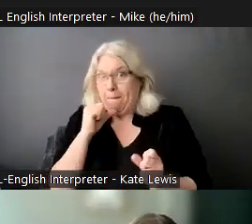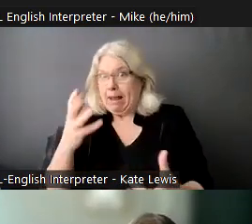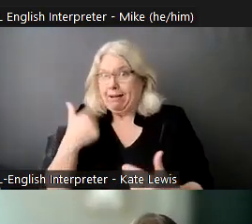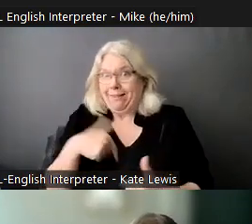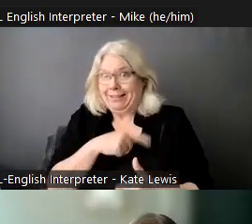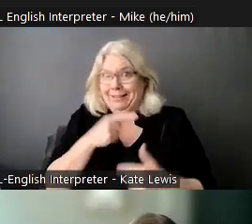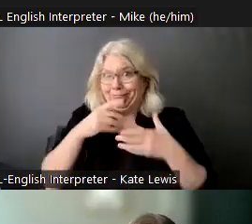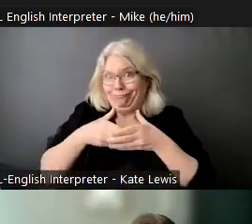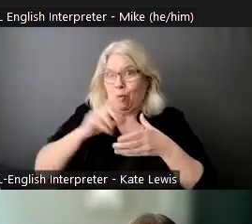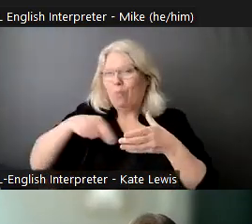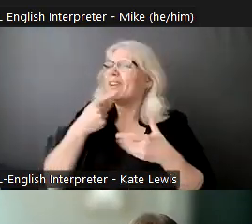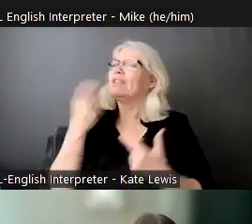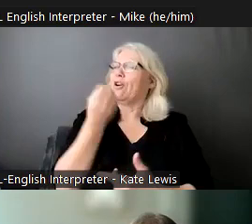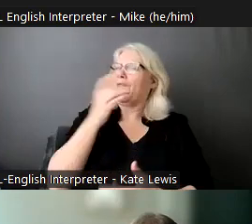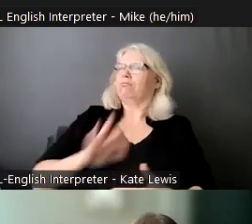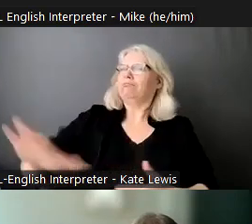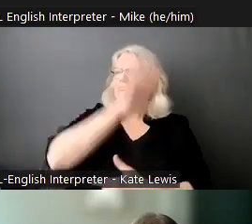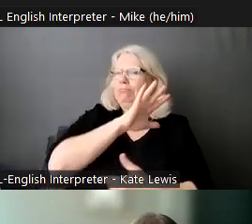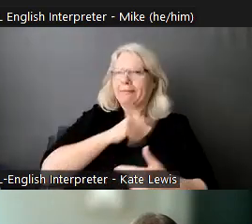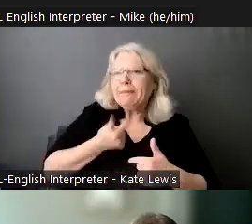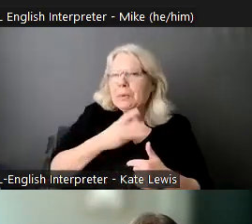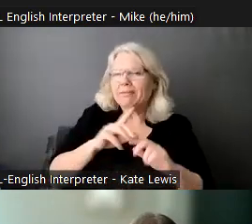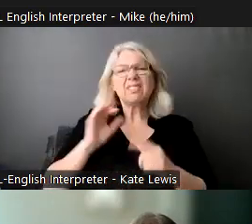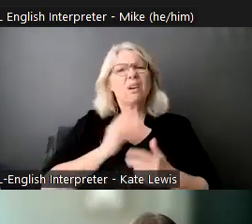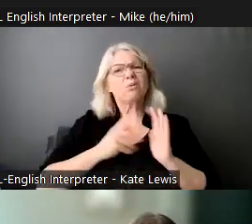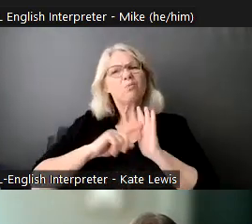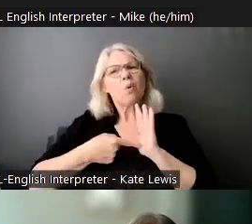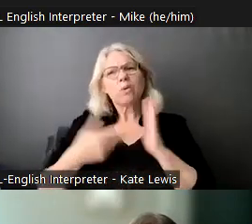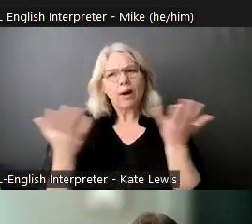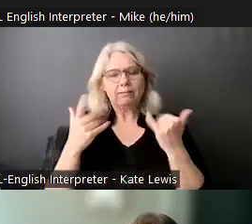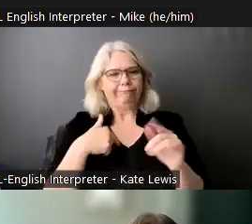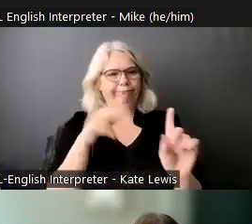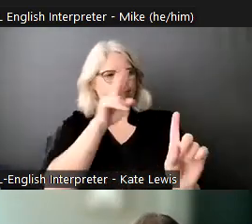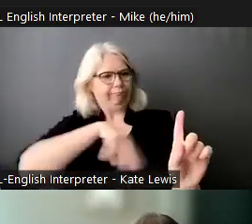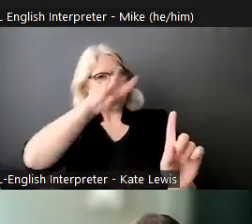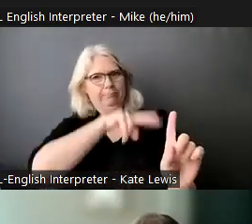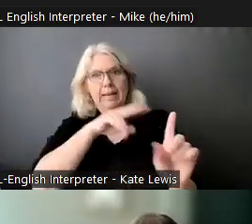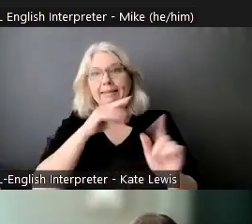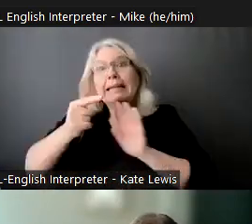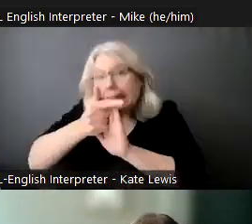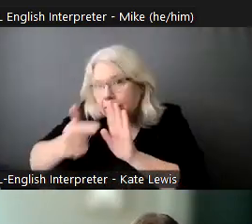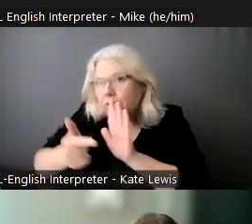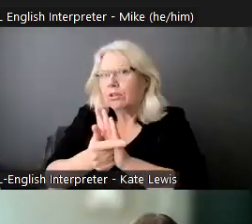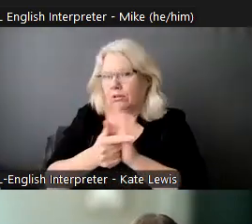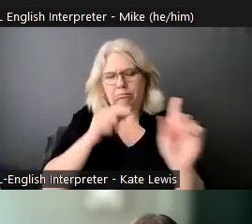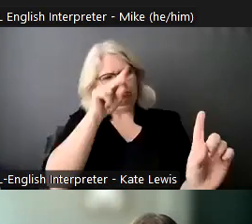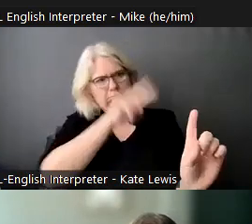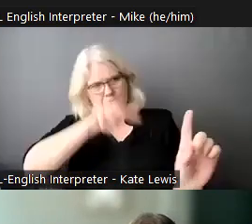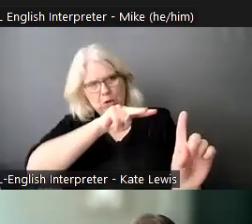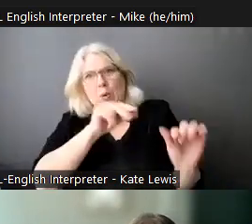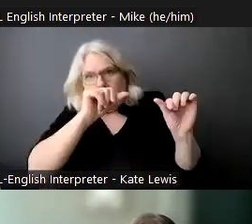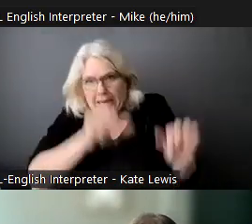only in Ontario, and our role is to assess in the legal context whether someone has